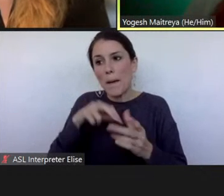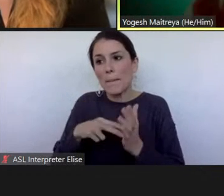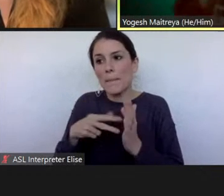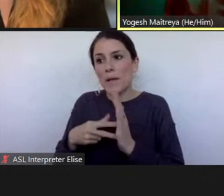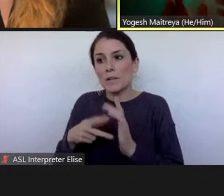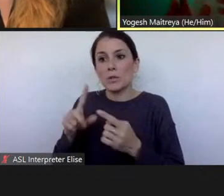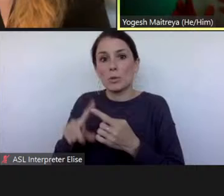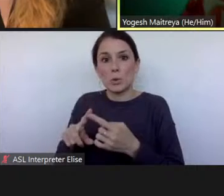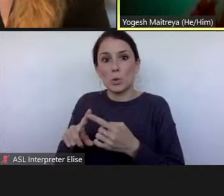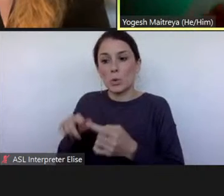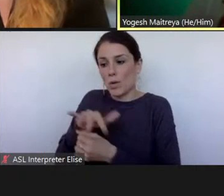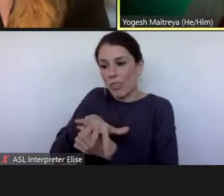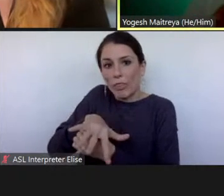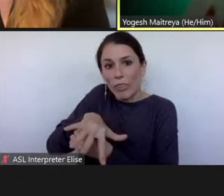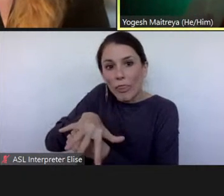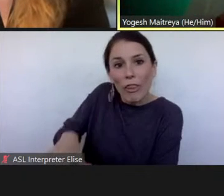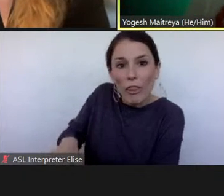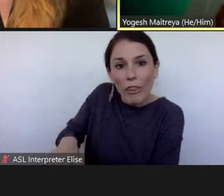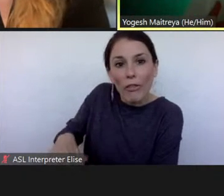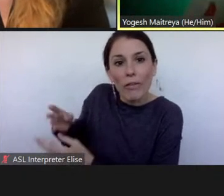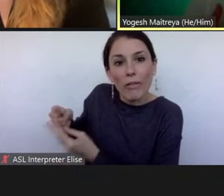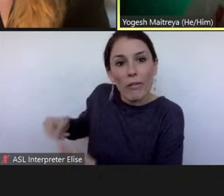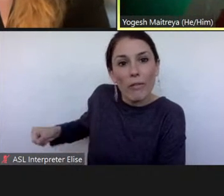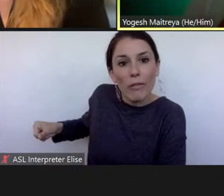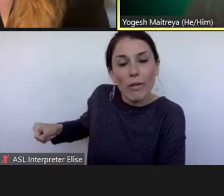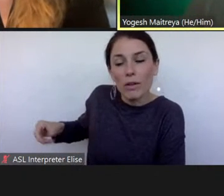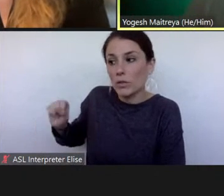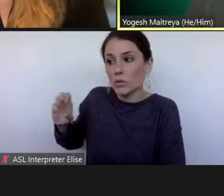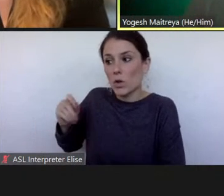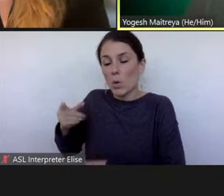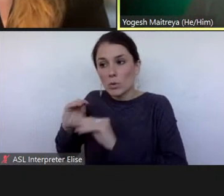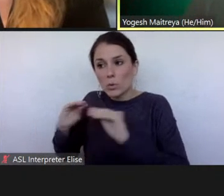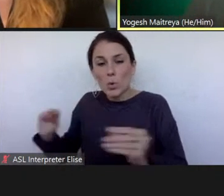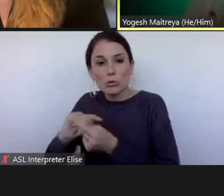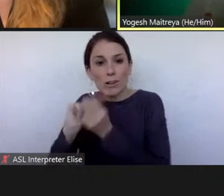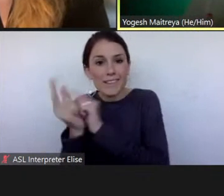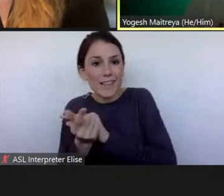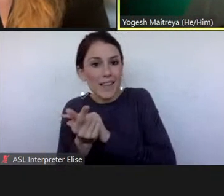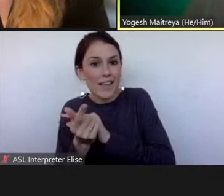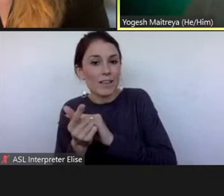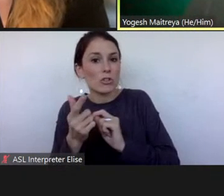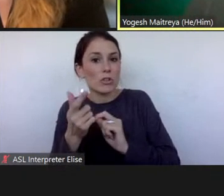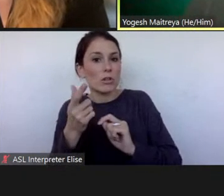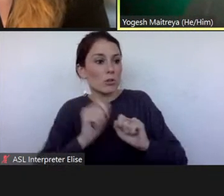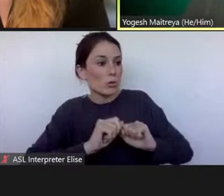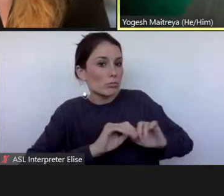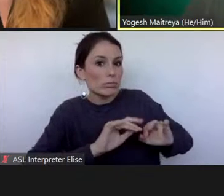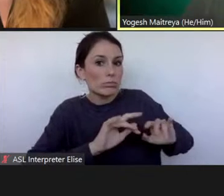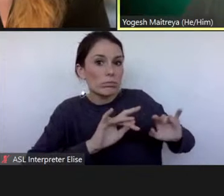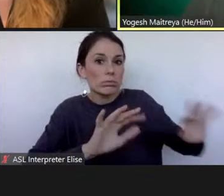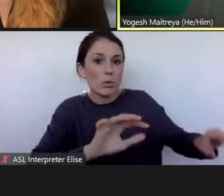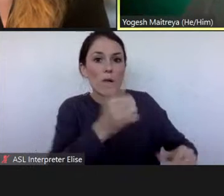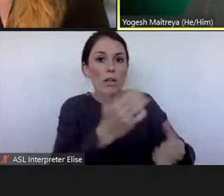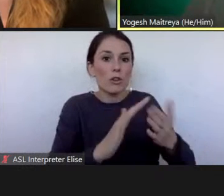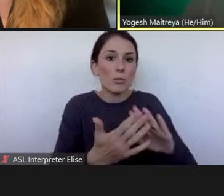into the darkness where there is no translations or there are no literary exchanges. So